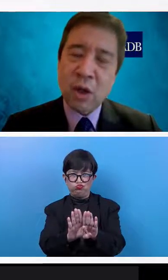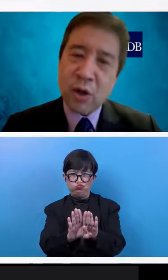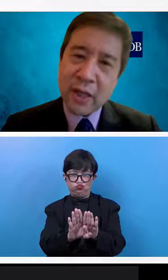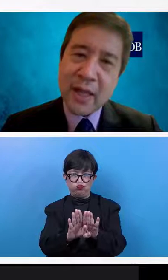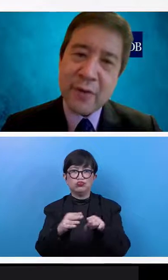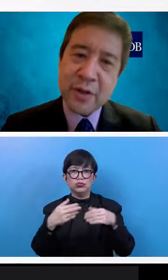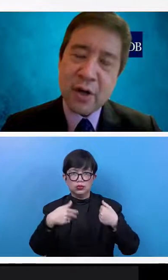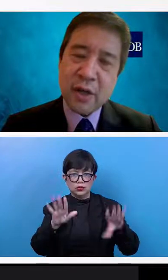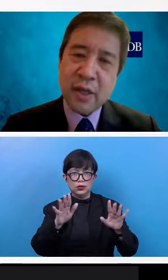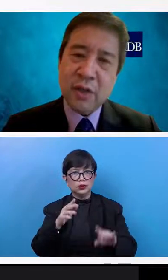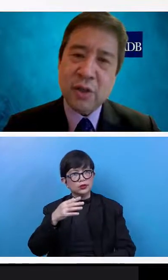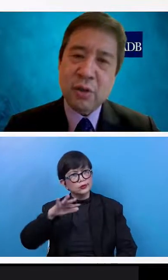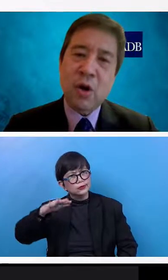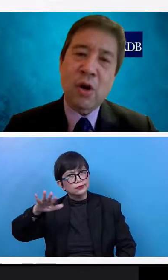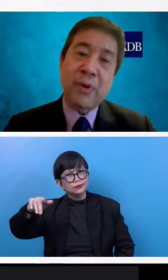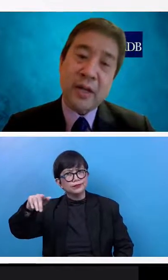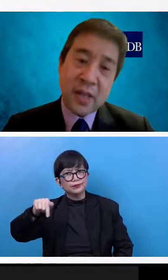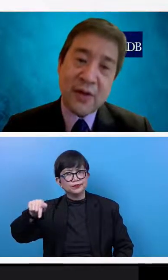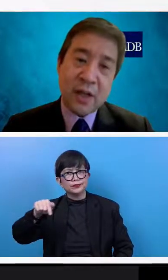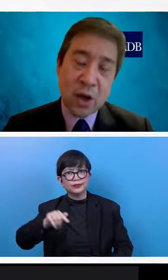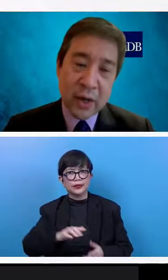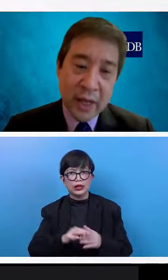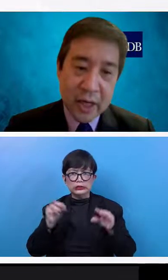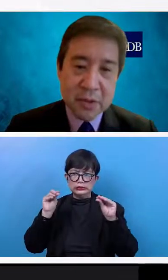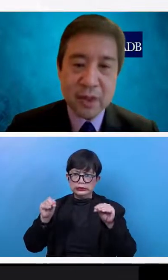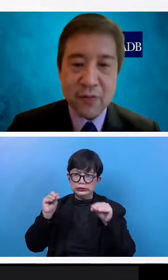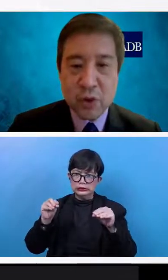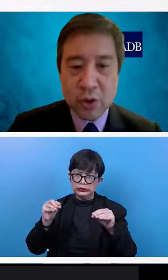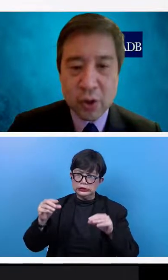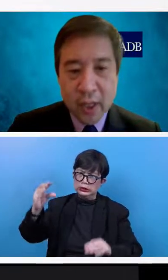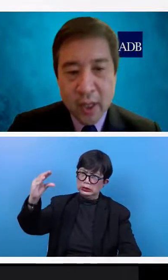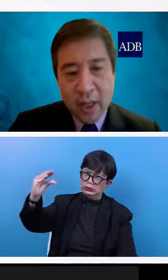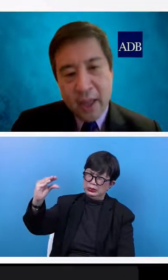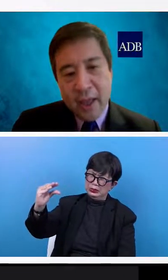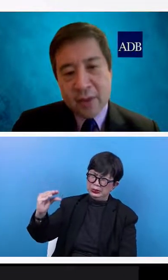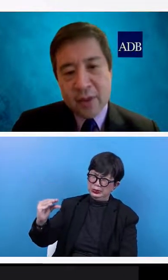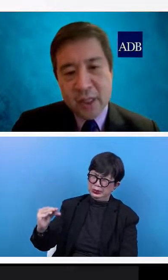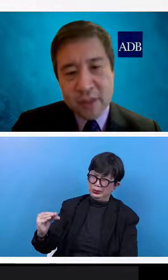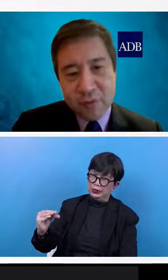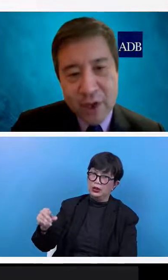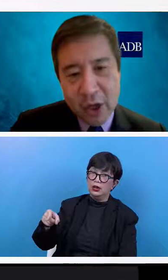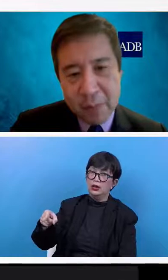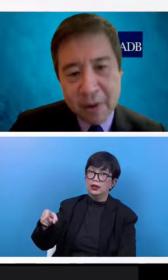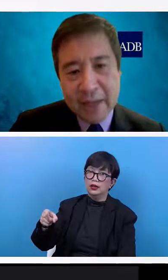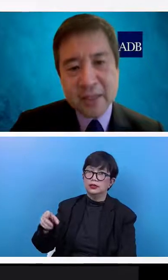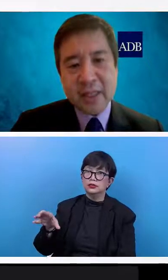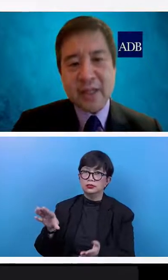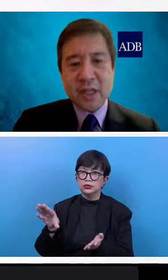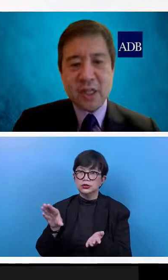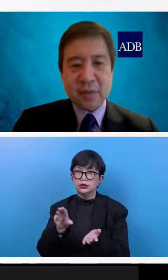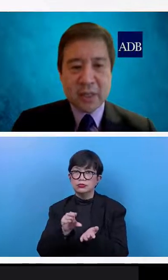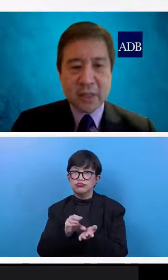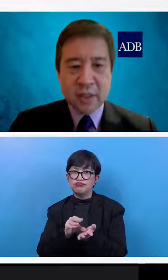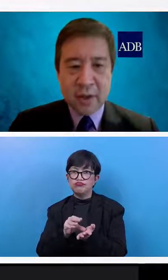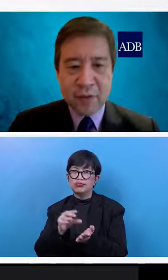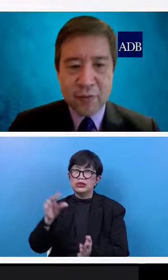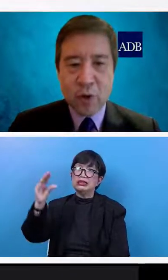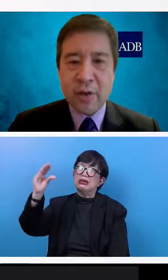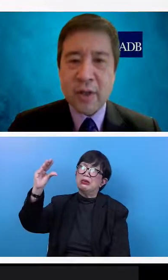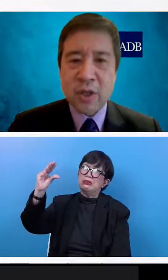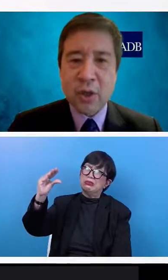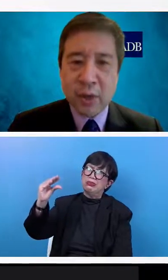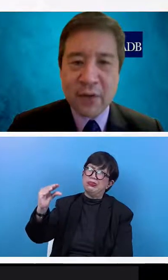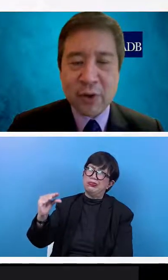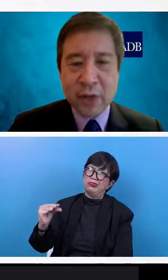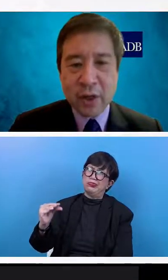lower learning levels are going to lead to lower productivity and lower incomes in the future. And this figure plots these estimates for